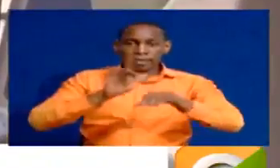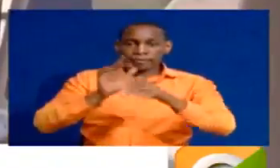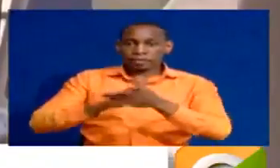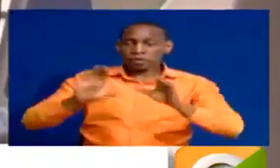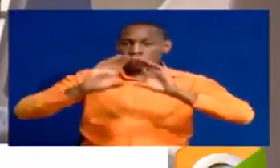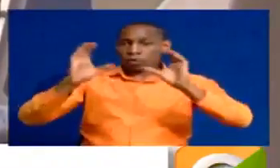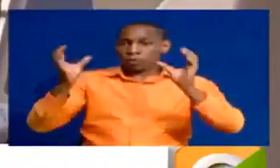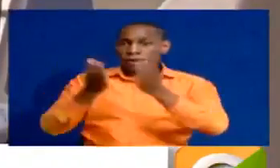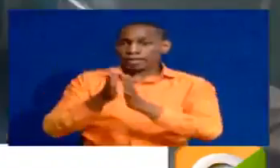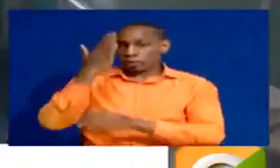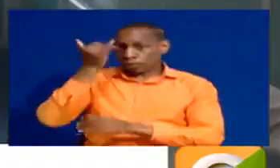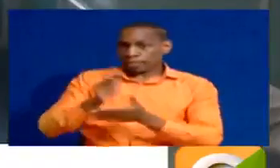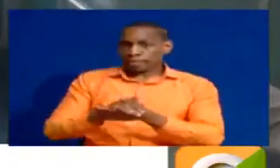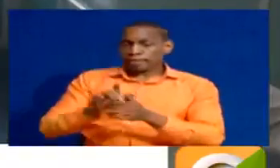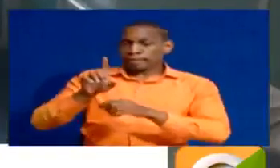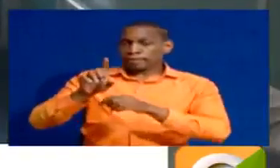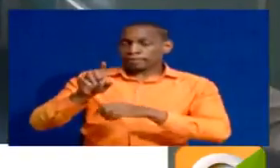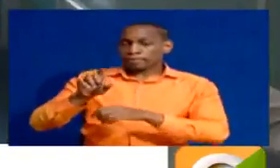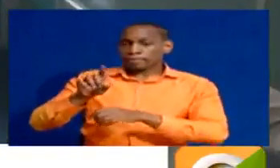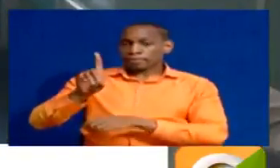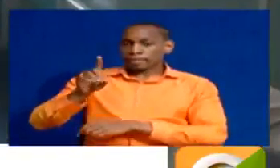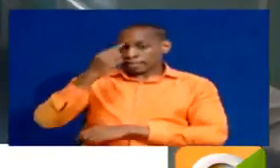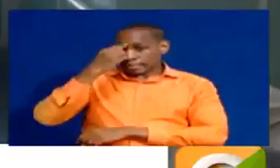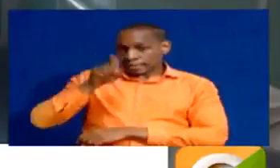infections across the globe, owing to the Delta variant.